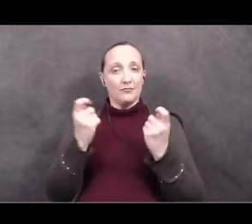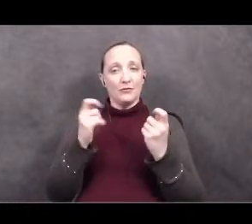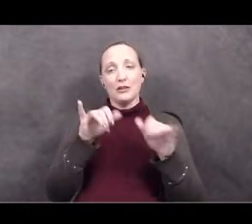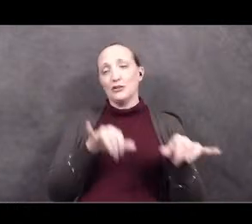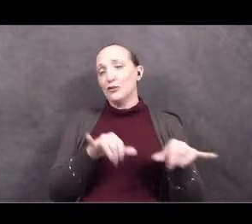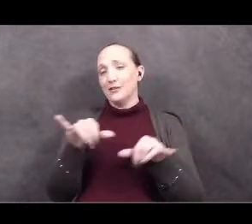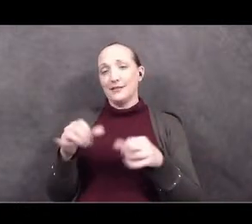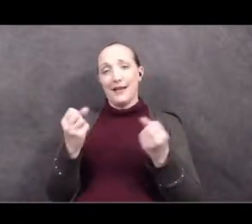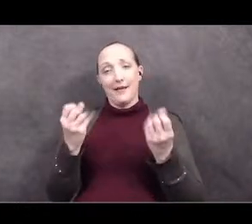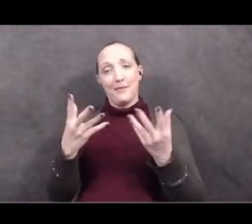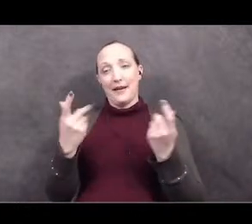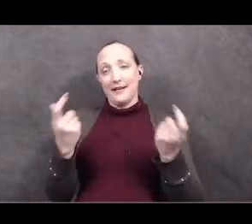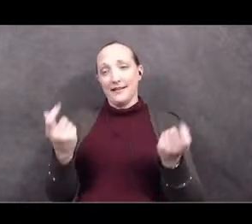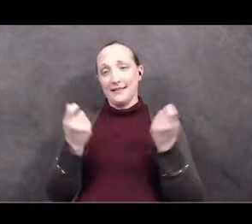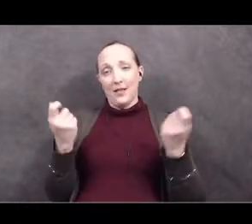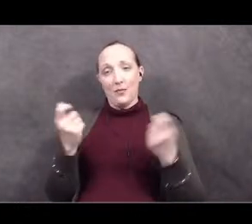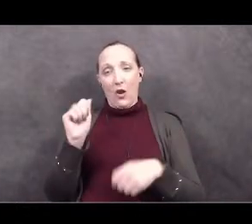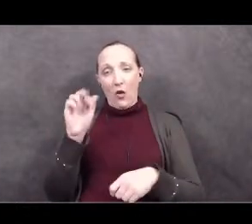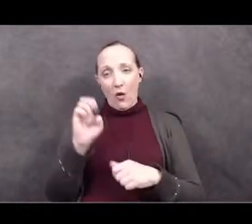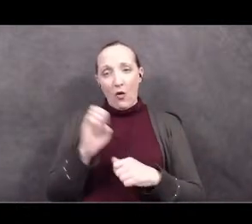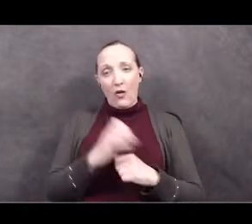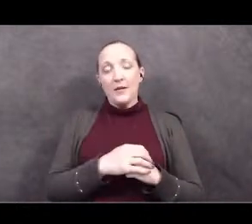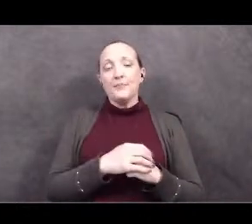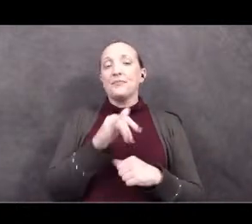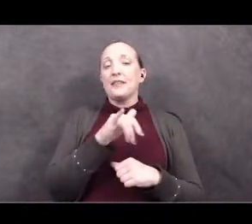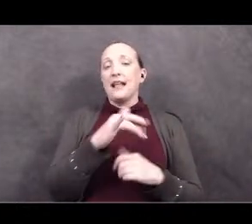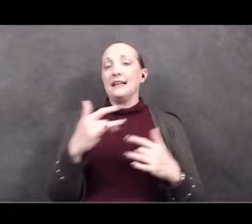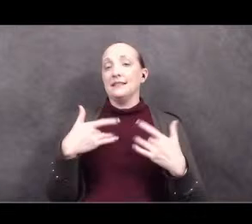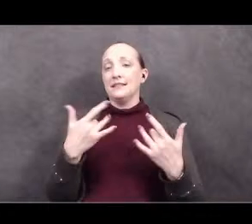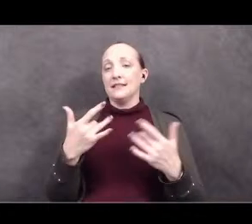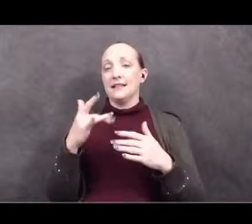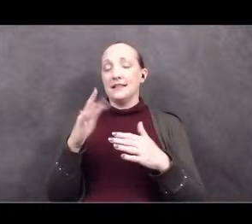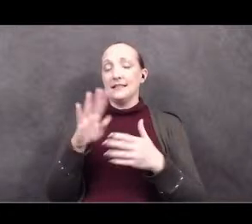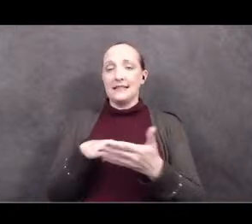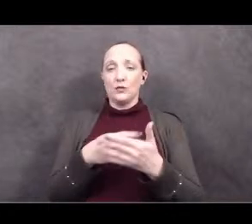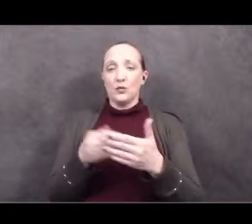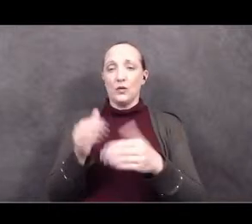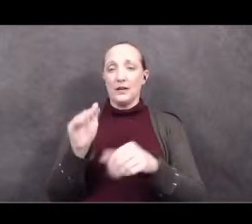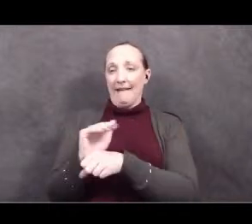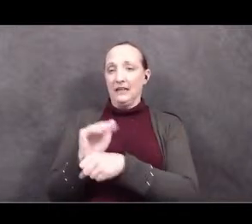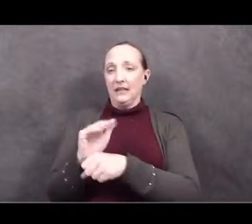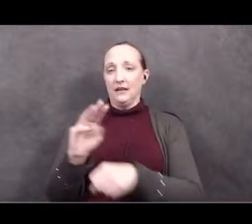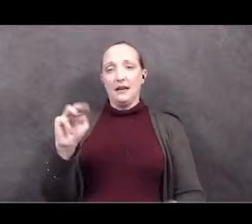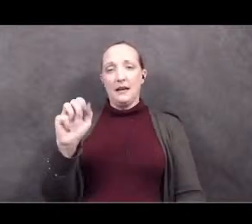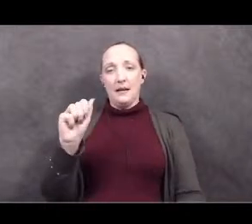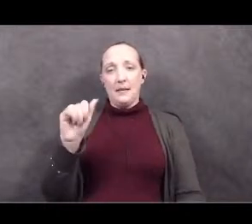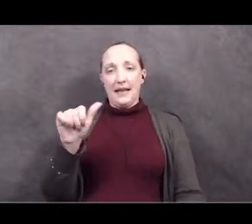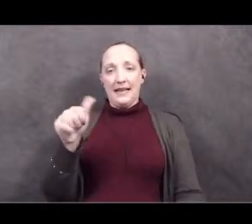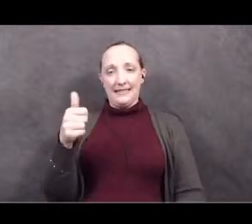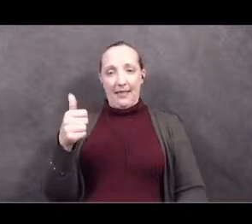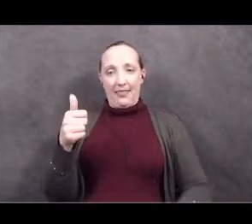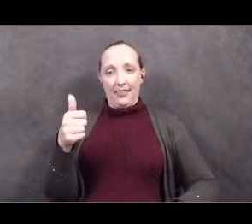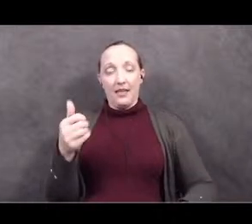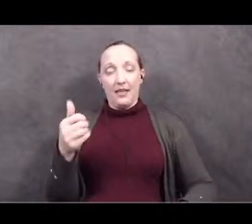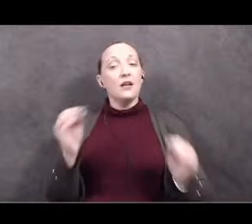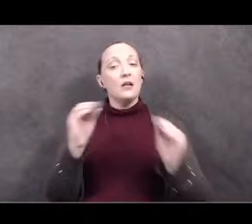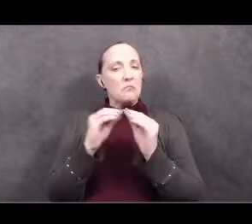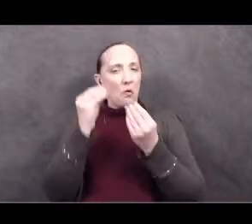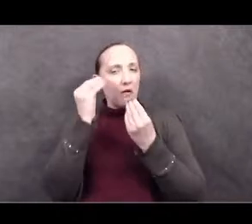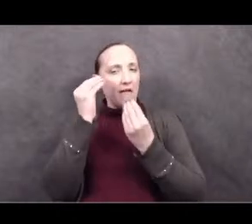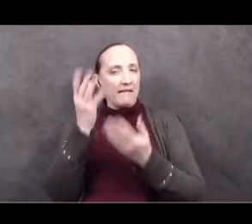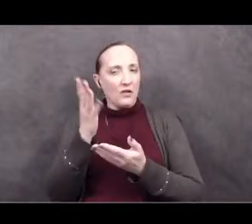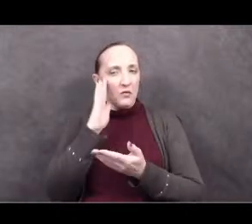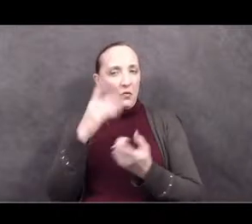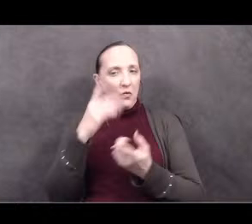are uh and the event is scheduled the evening of May 10th uh with details forthcoming again